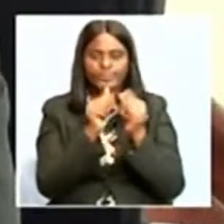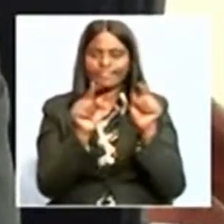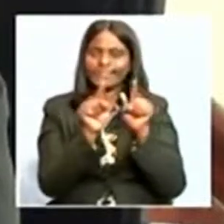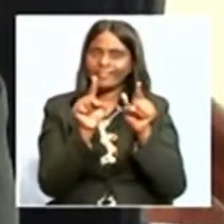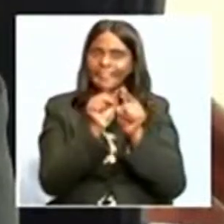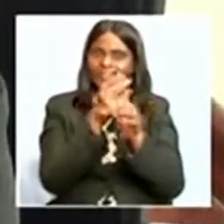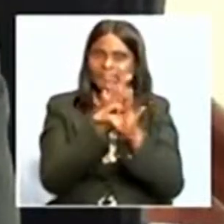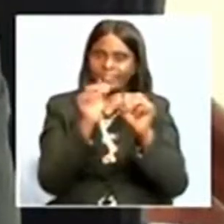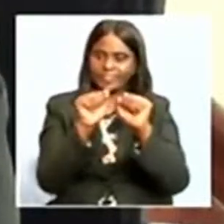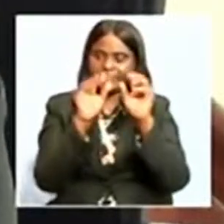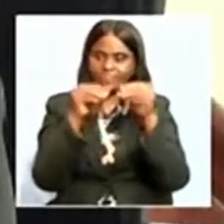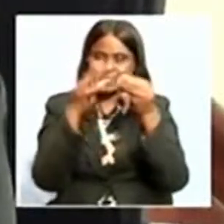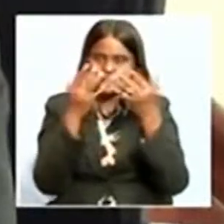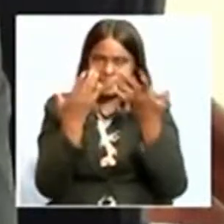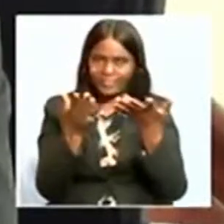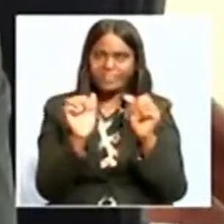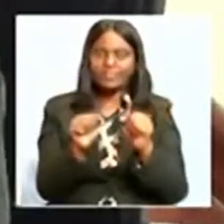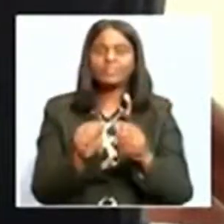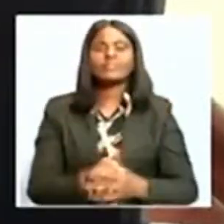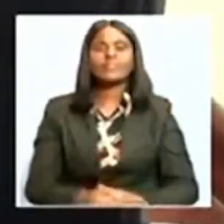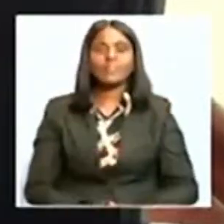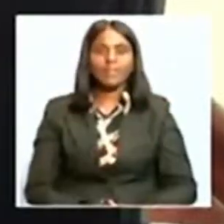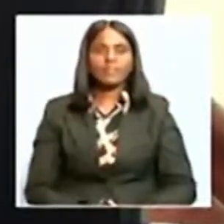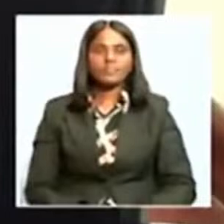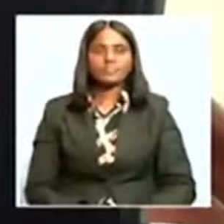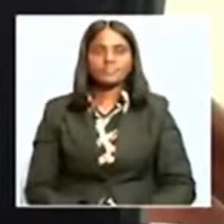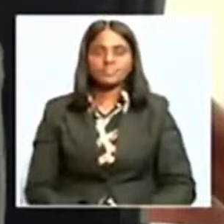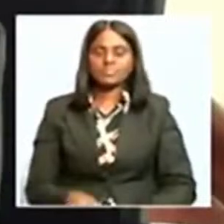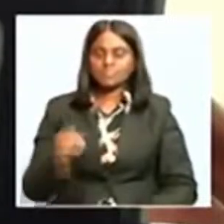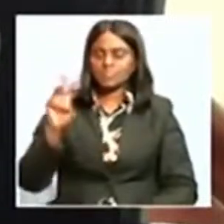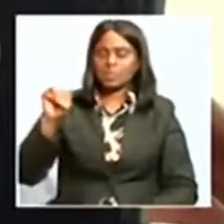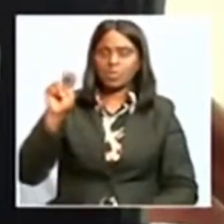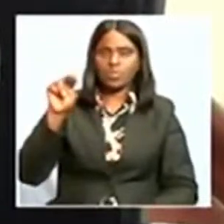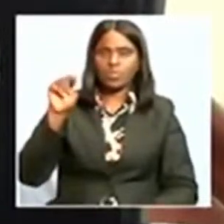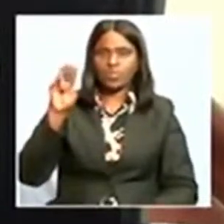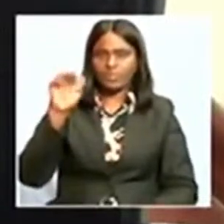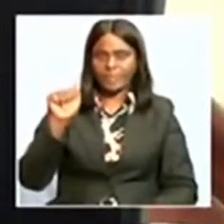will be granted. Thank you. Honorable Mumba.